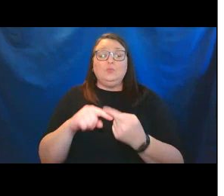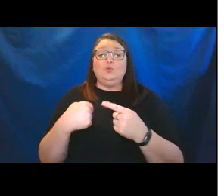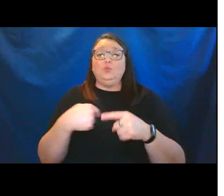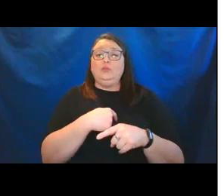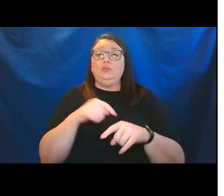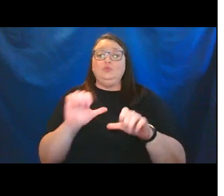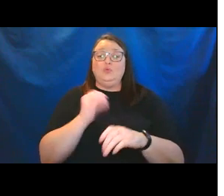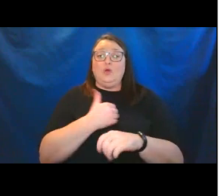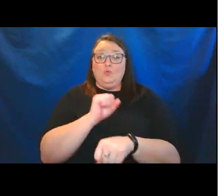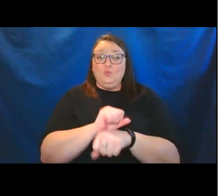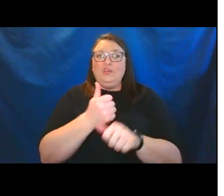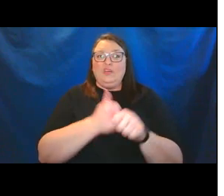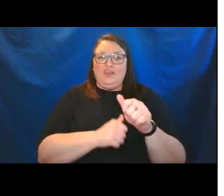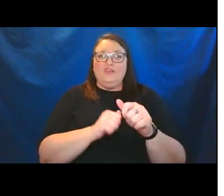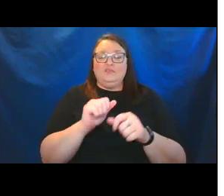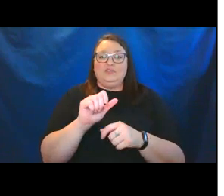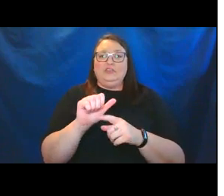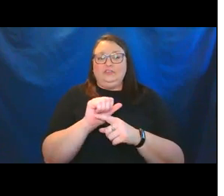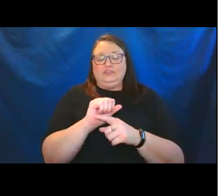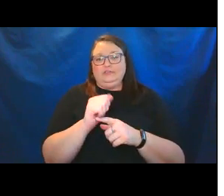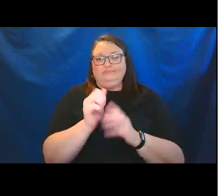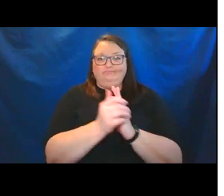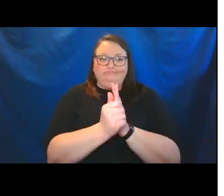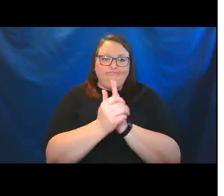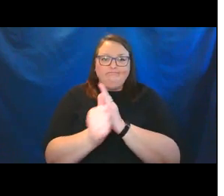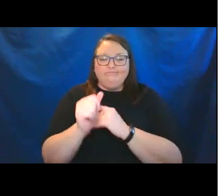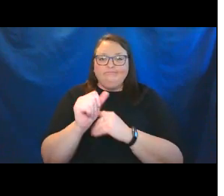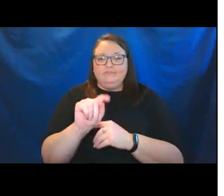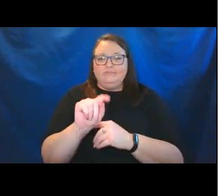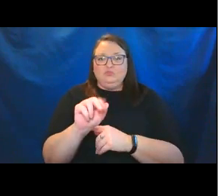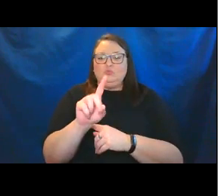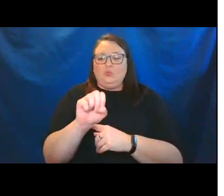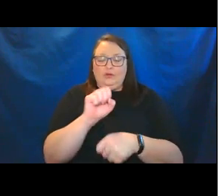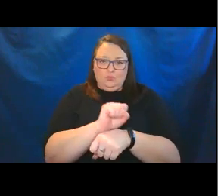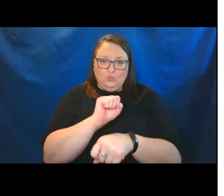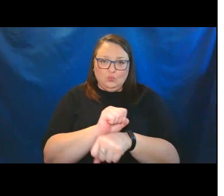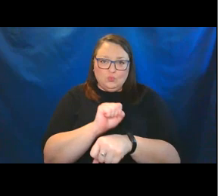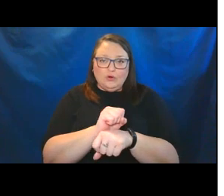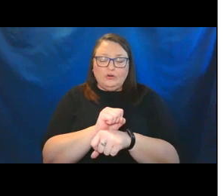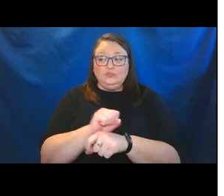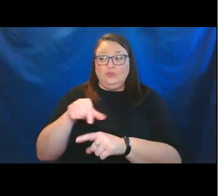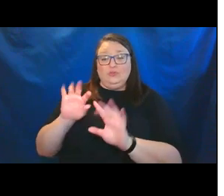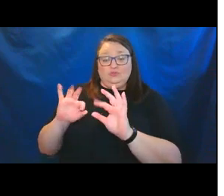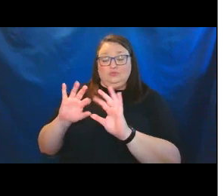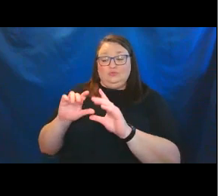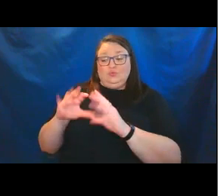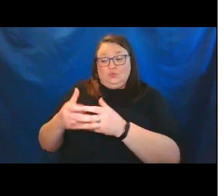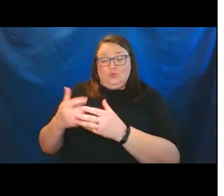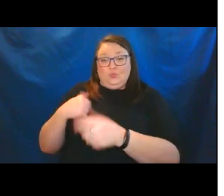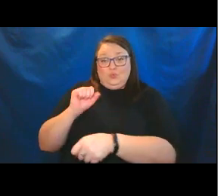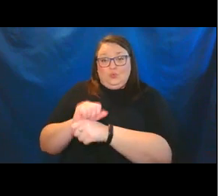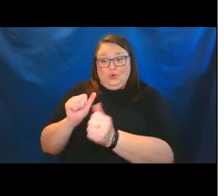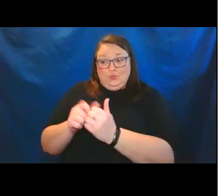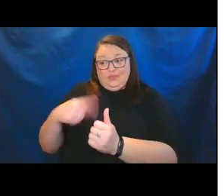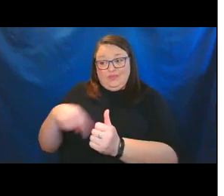works. So it's a really wonderful opportunity to work with this group, and they're very excited to help